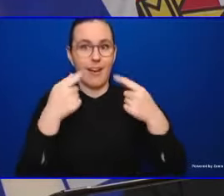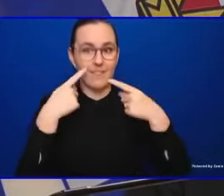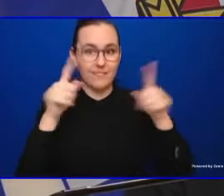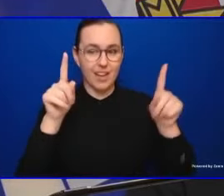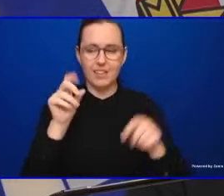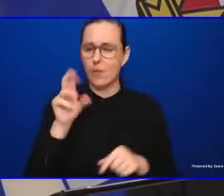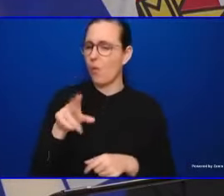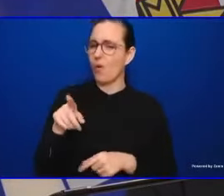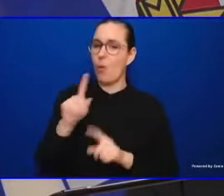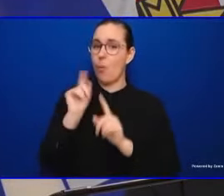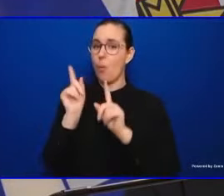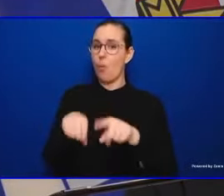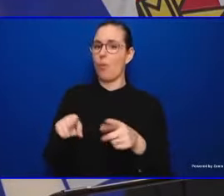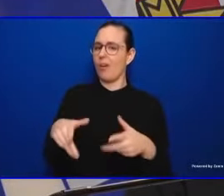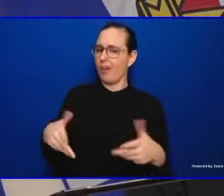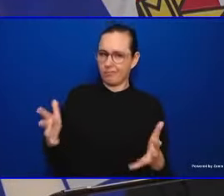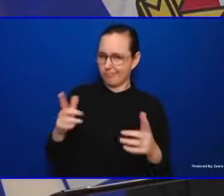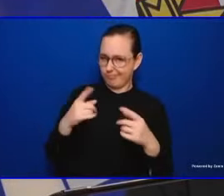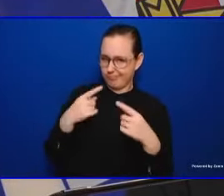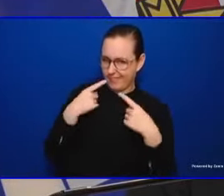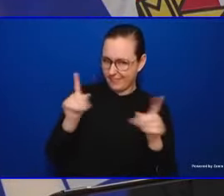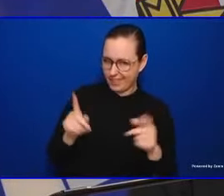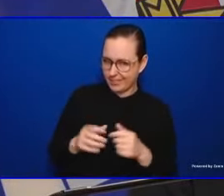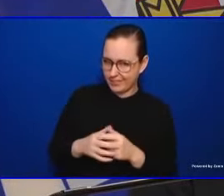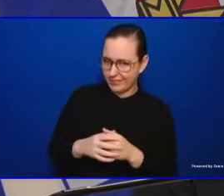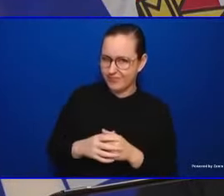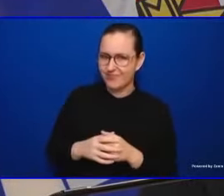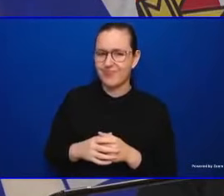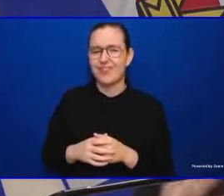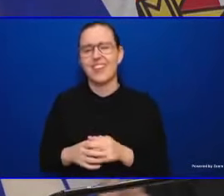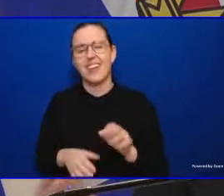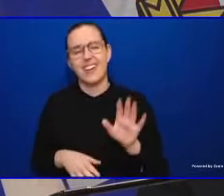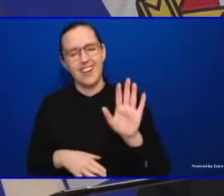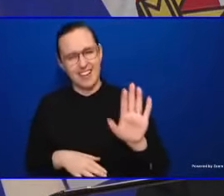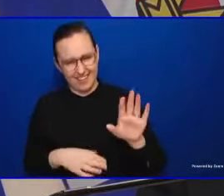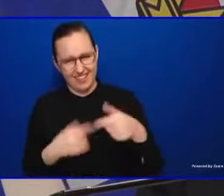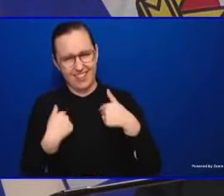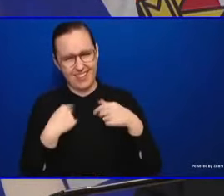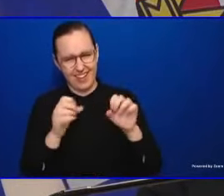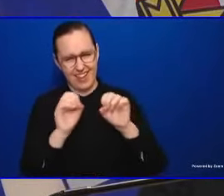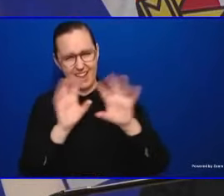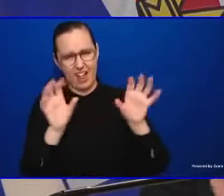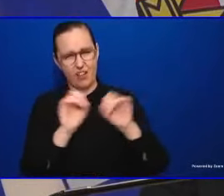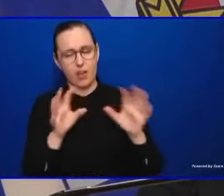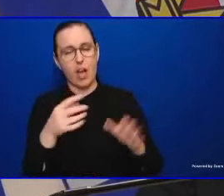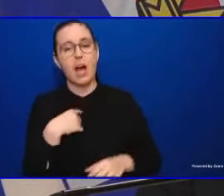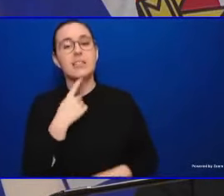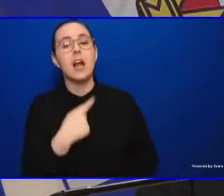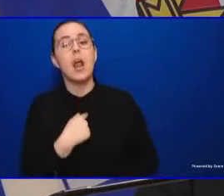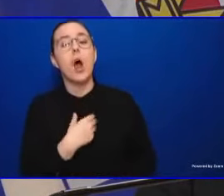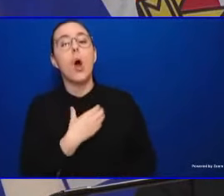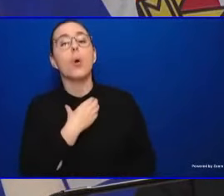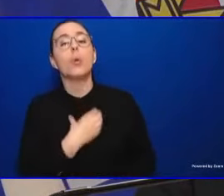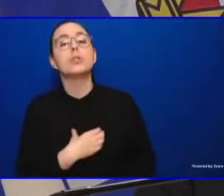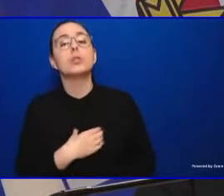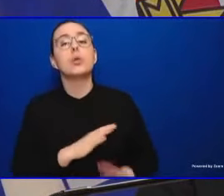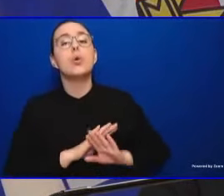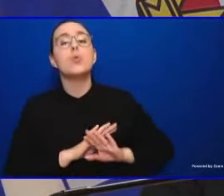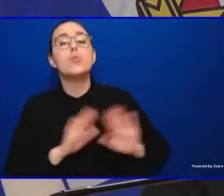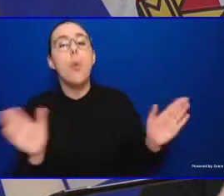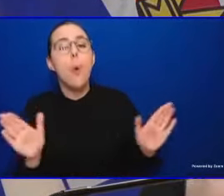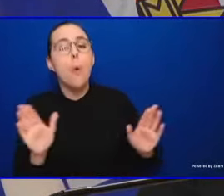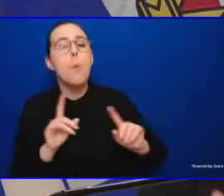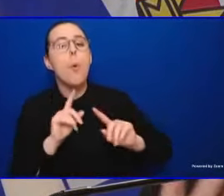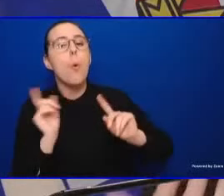out of the order business, that was about getting through this pandemic, that we don't want to have orders